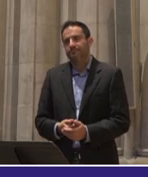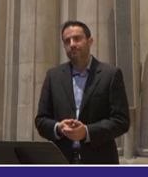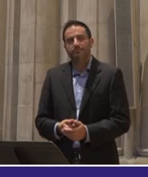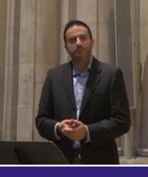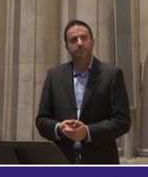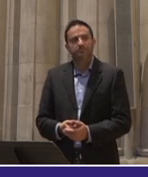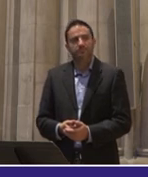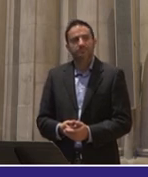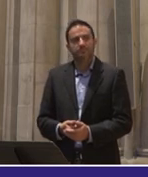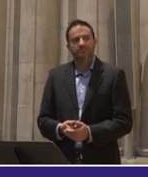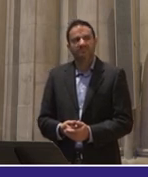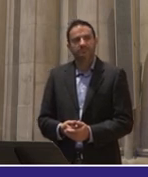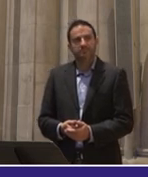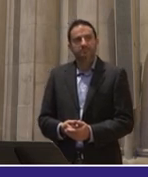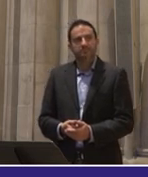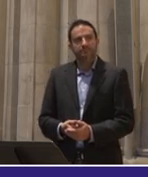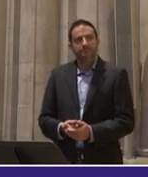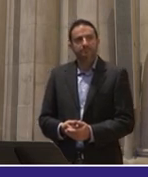Okay.